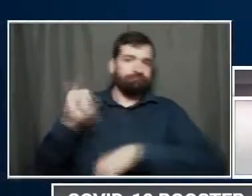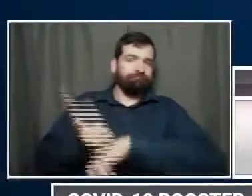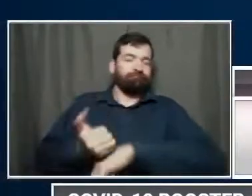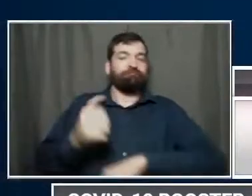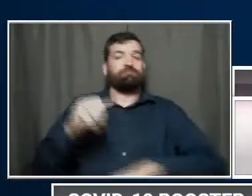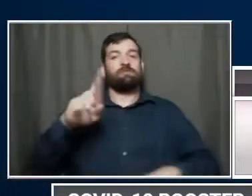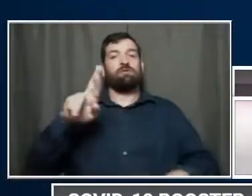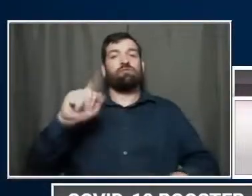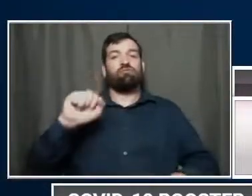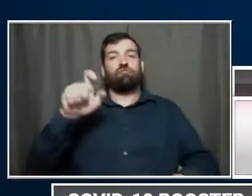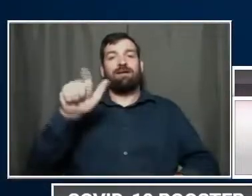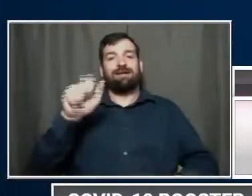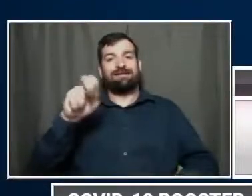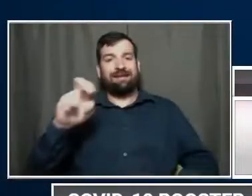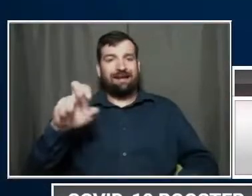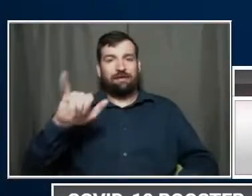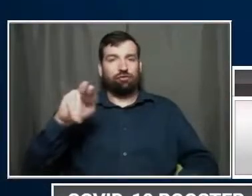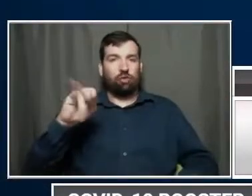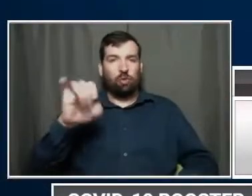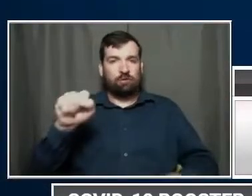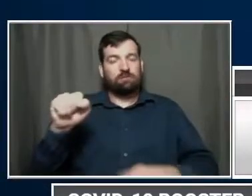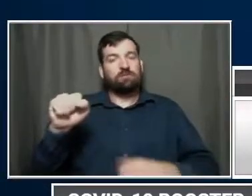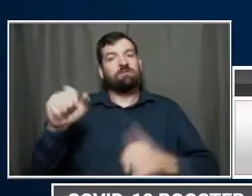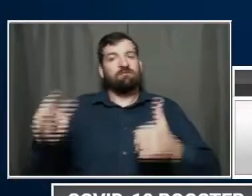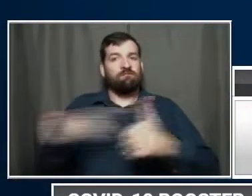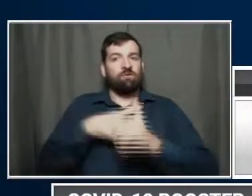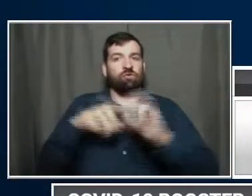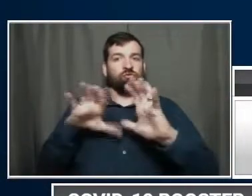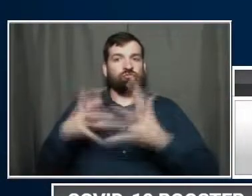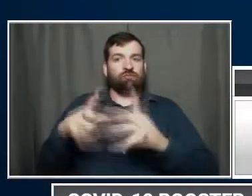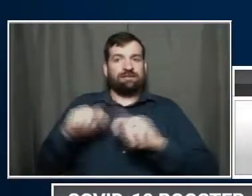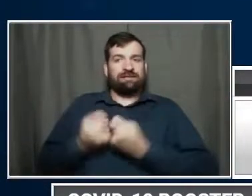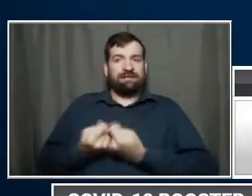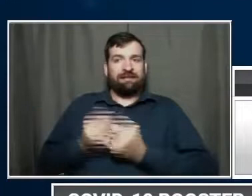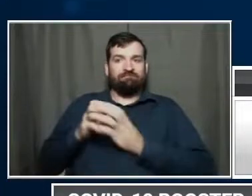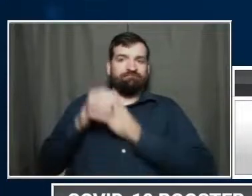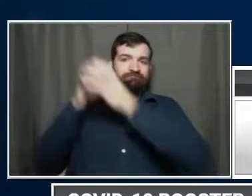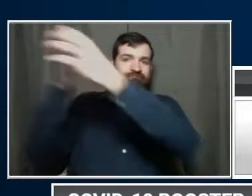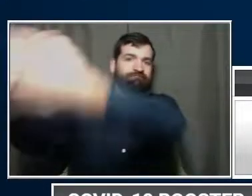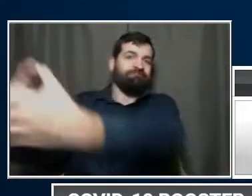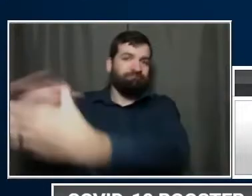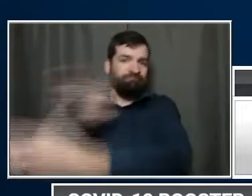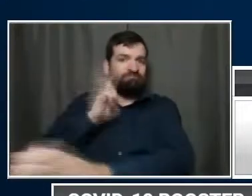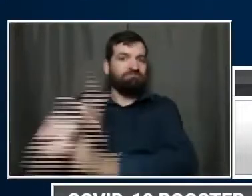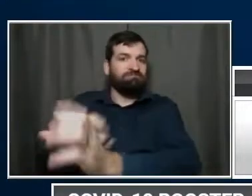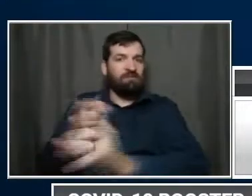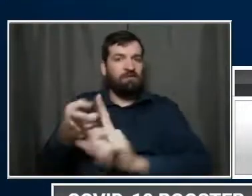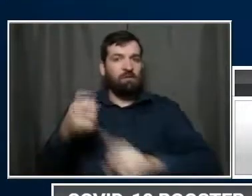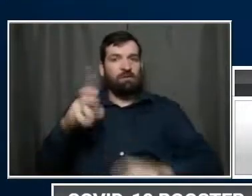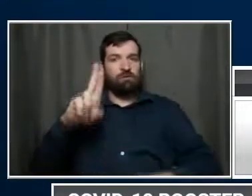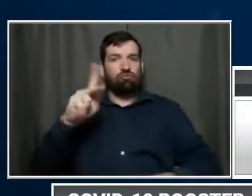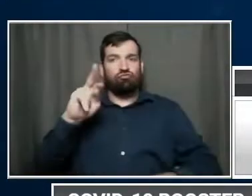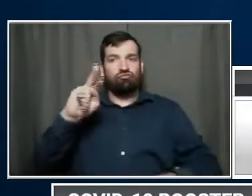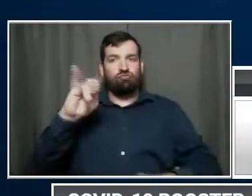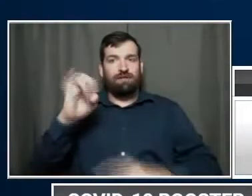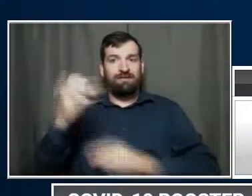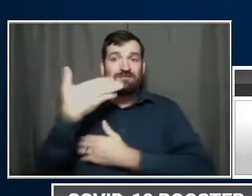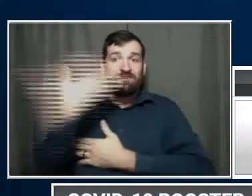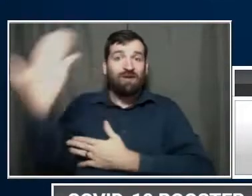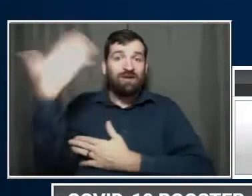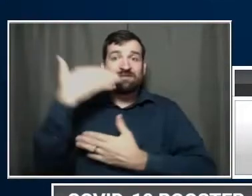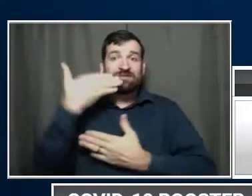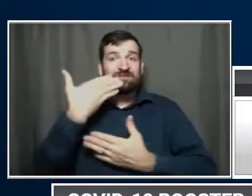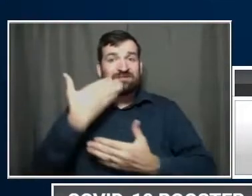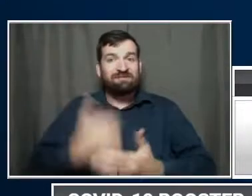leading the first primary care medical team to head there, and she joins us live from Ukraine this morning. Roxanne, good morning to you.